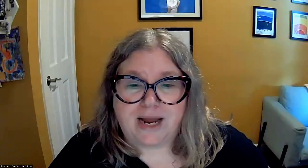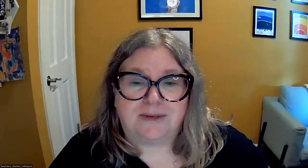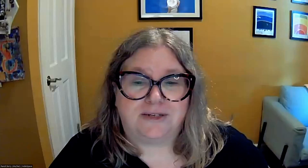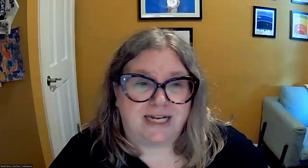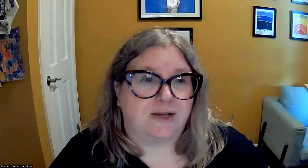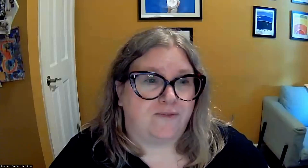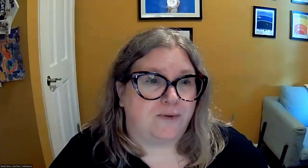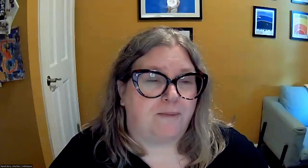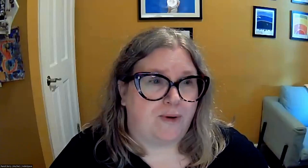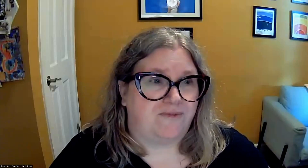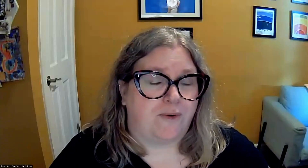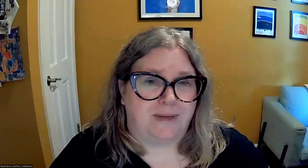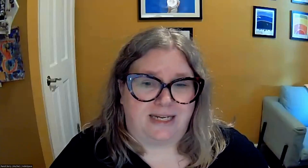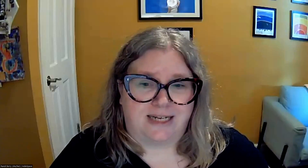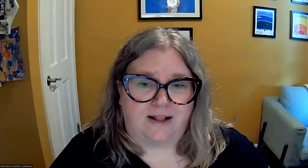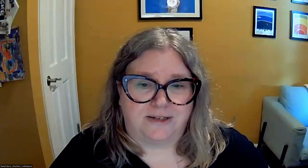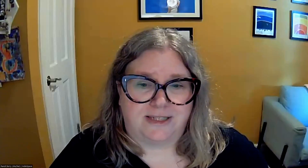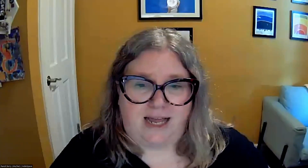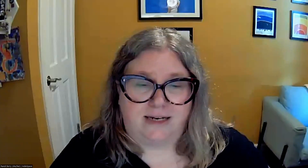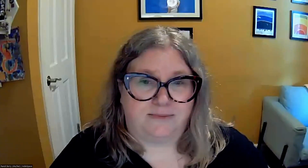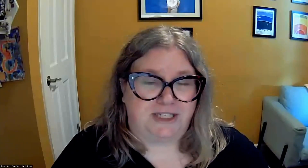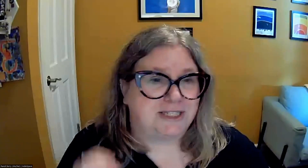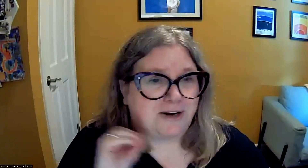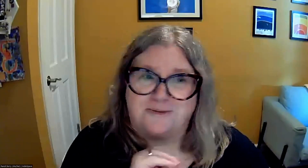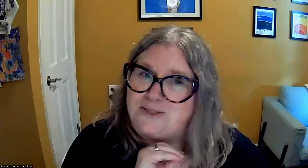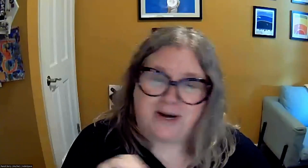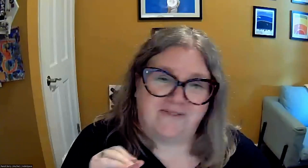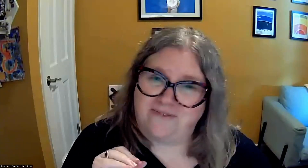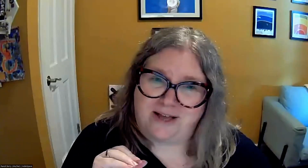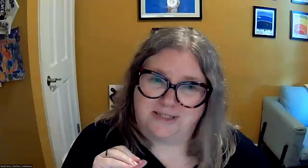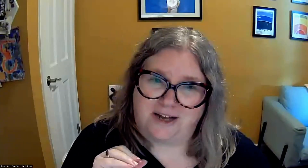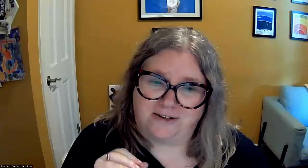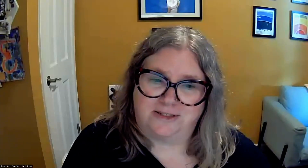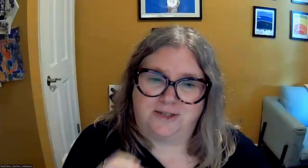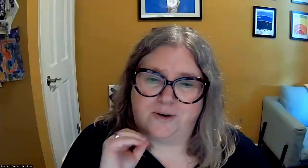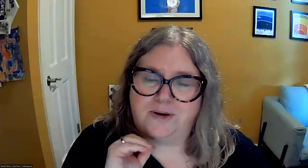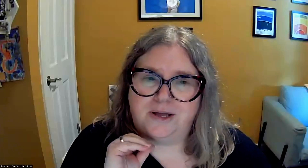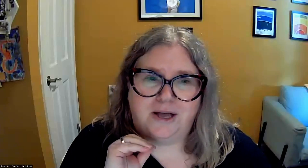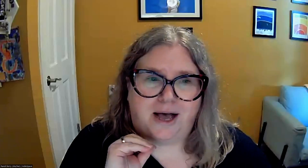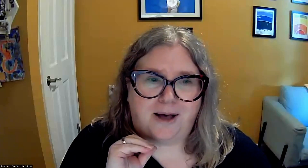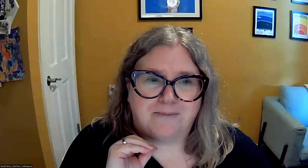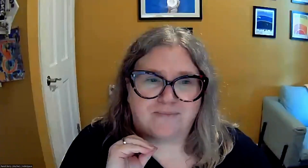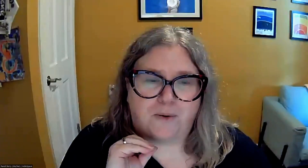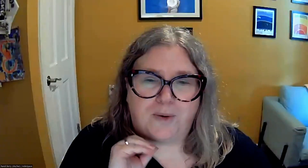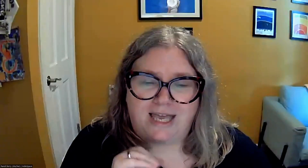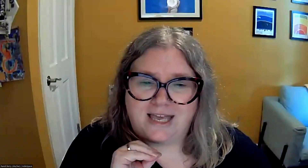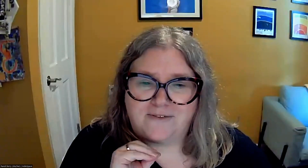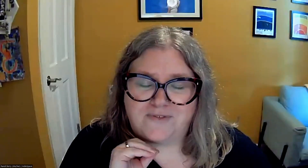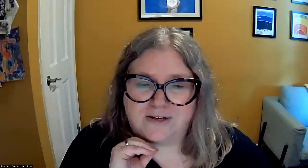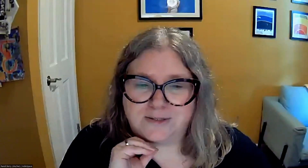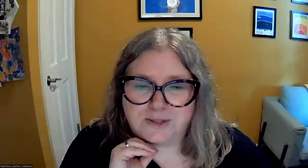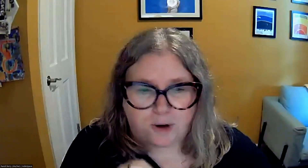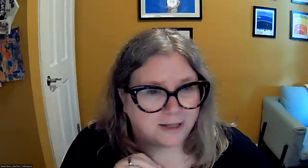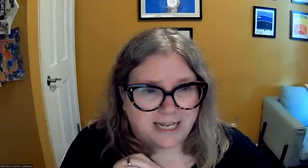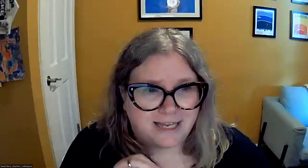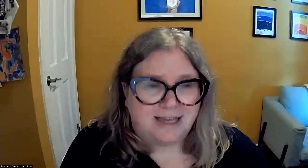We were able to raise over $1.4 million, and we just started with $25,000. So we